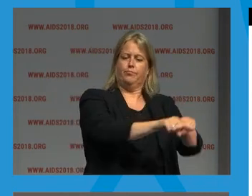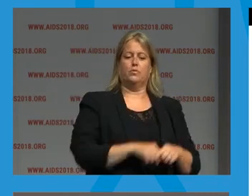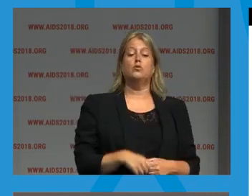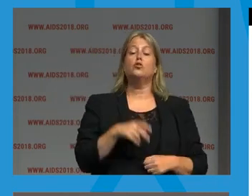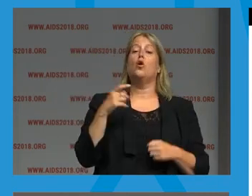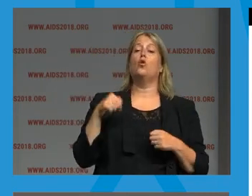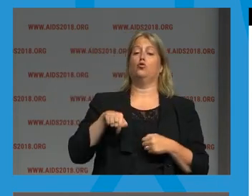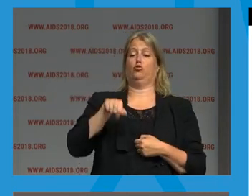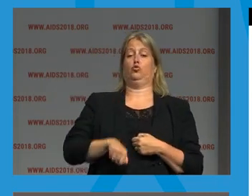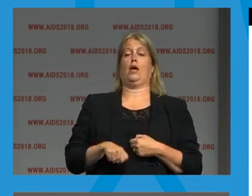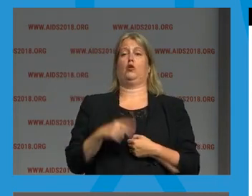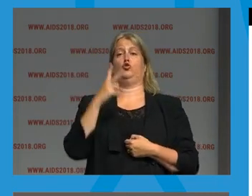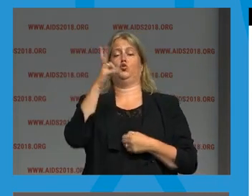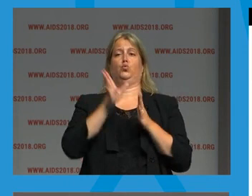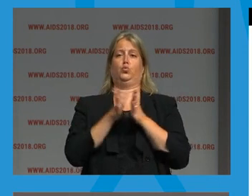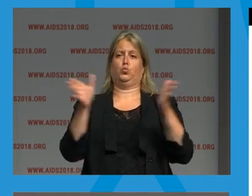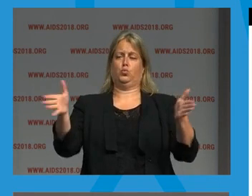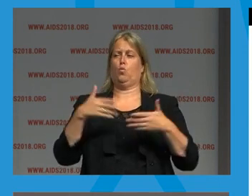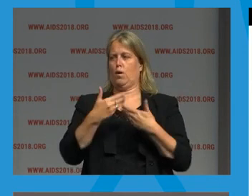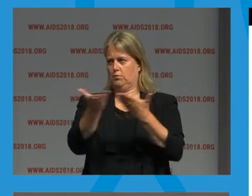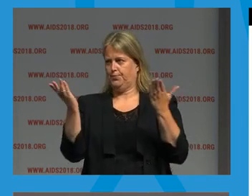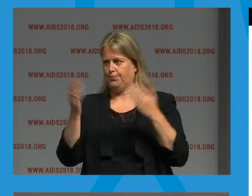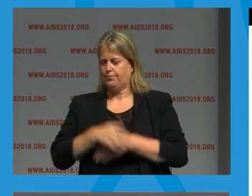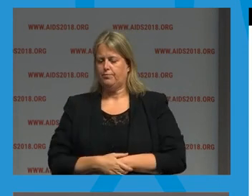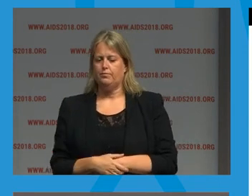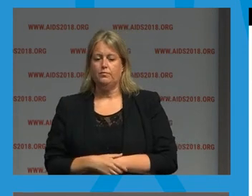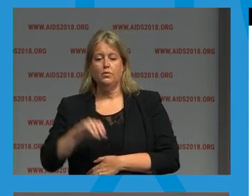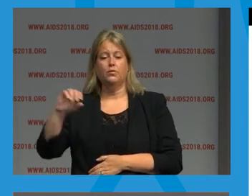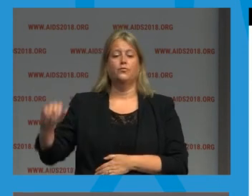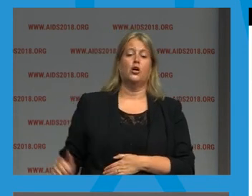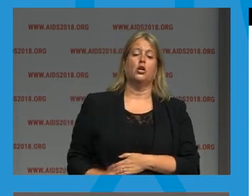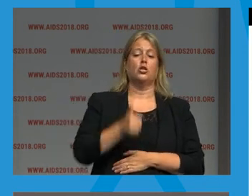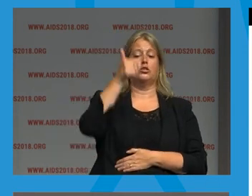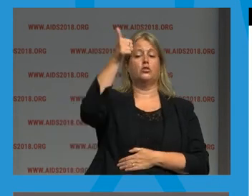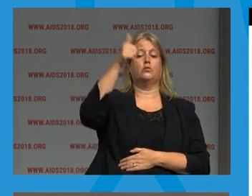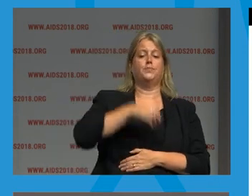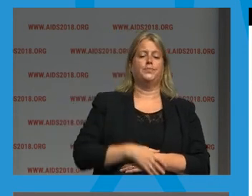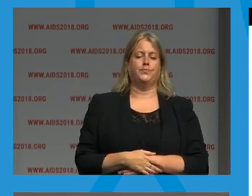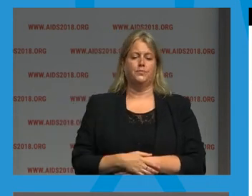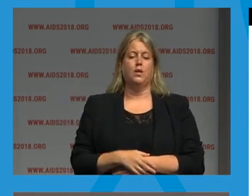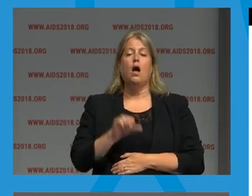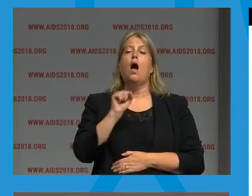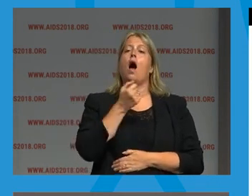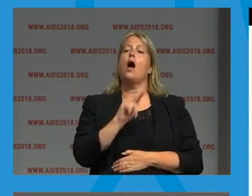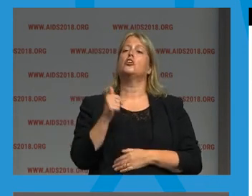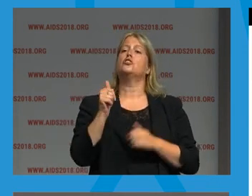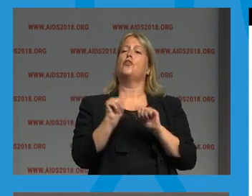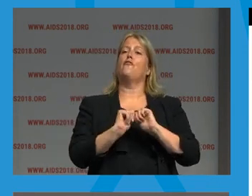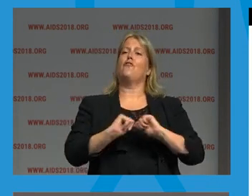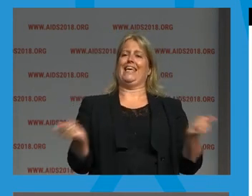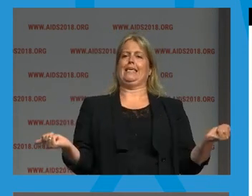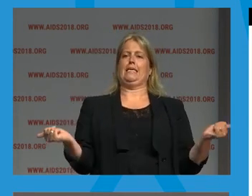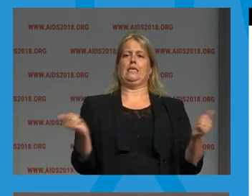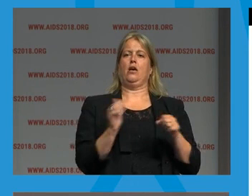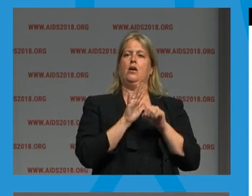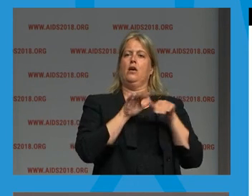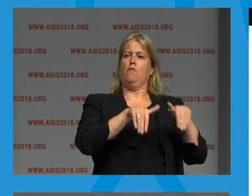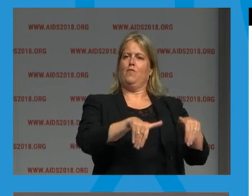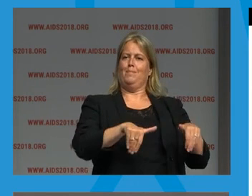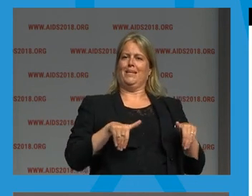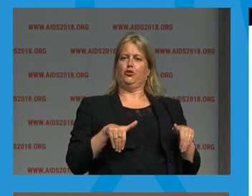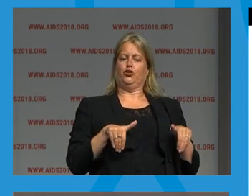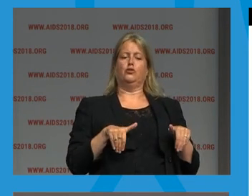afternoon. The first is to discuss an ART-free remission that would require intermittent